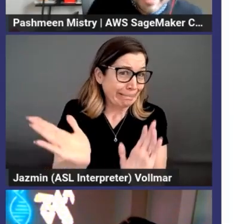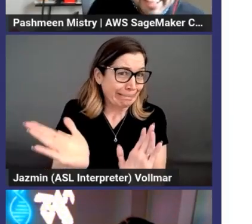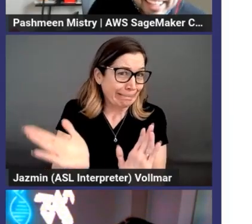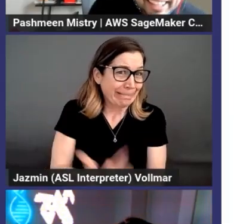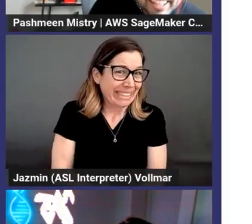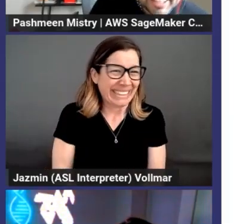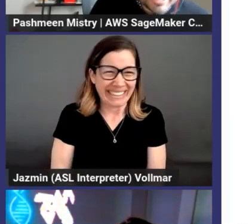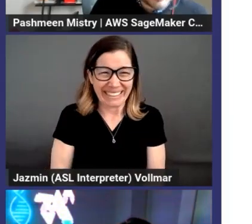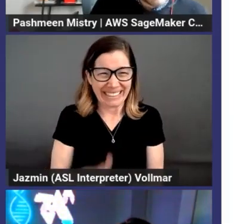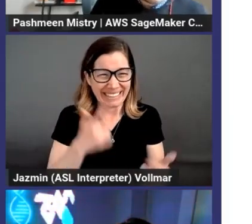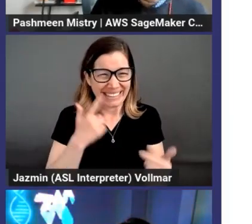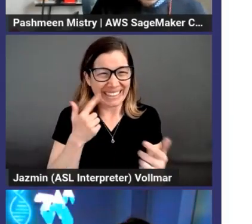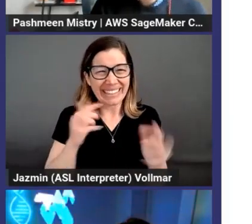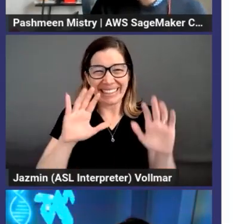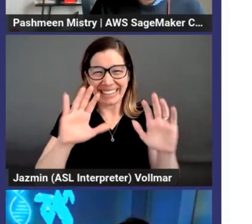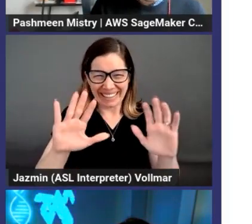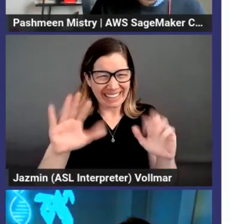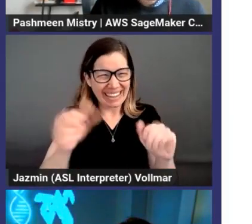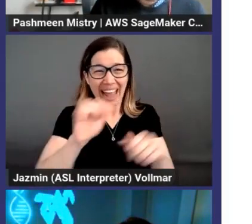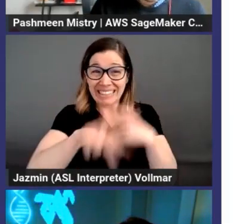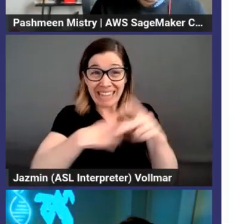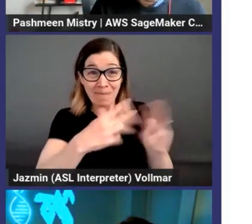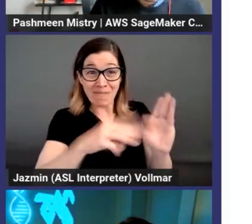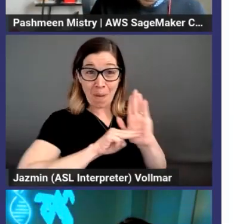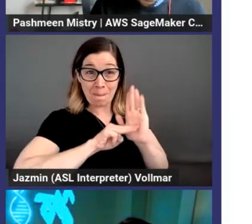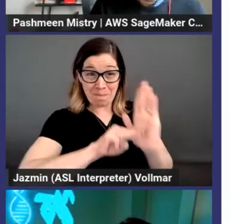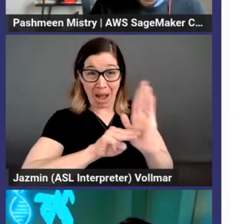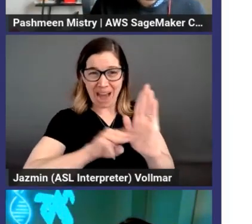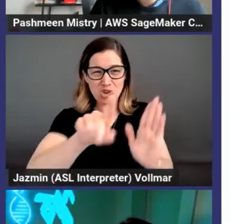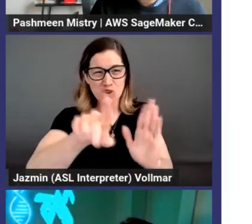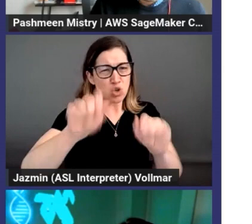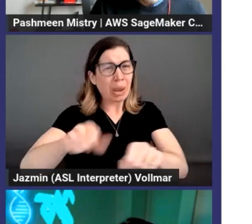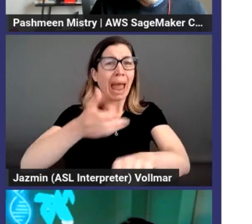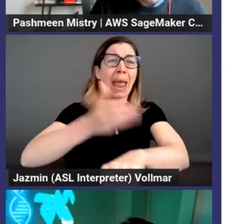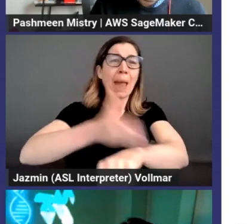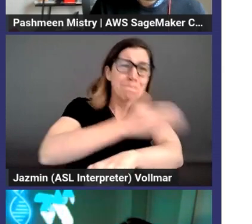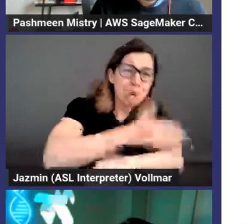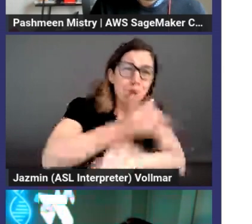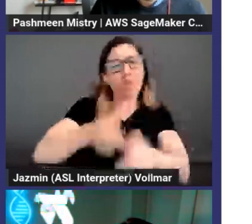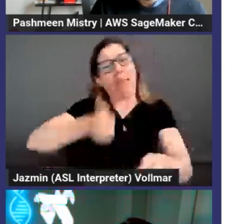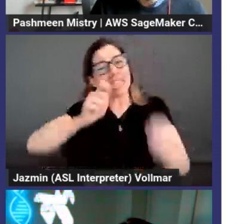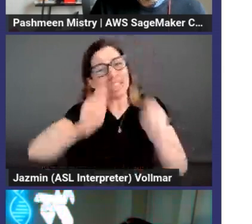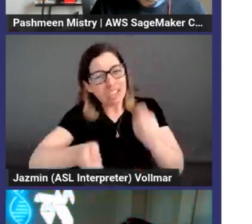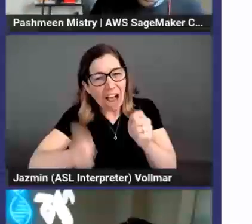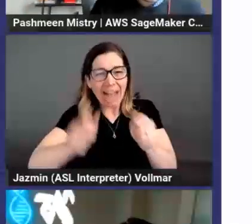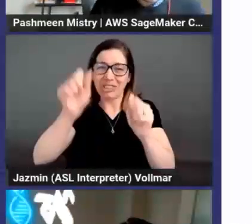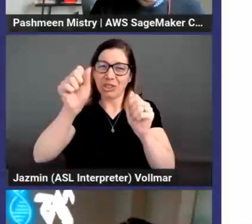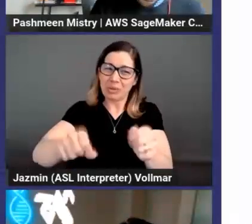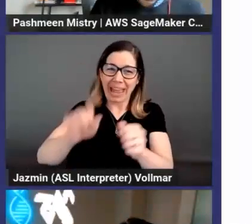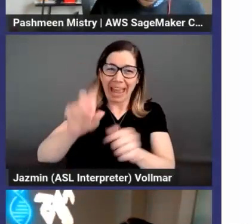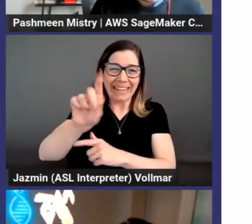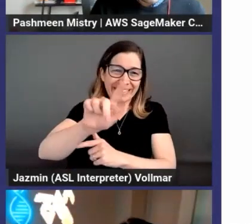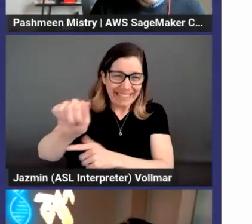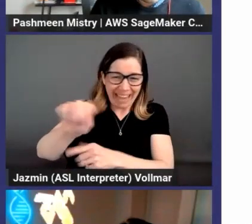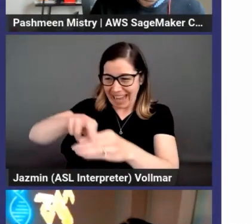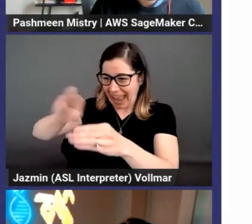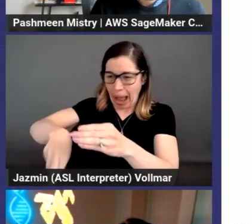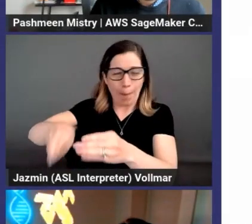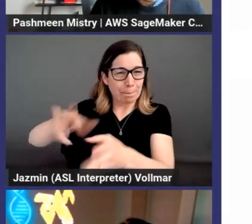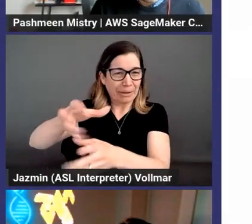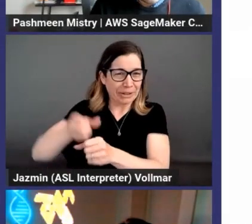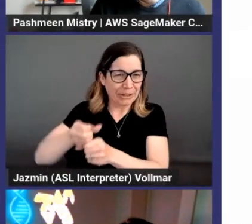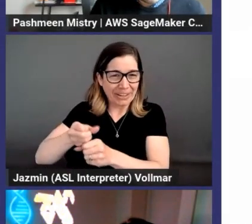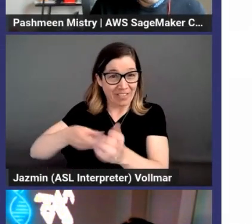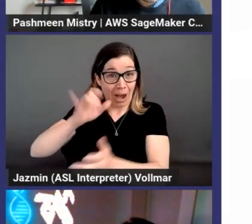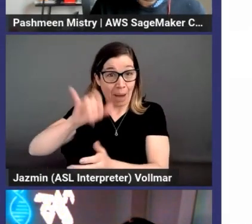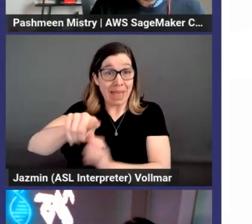But I'm sure with like any kind of a model, you can make improvements, make adjustments, and then you can get the data out from that model that you need to with